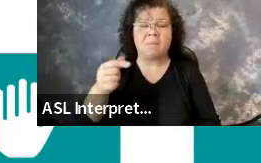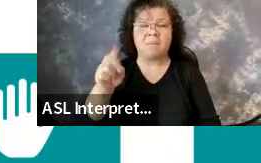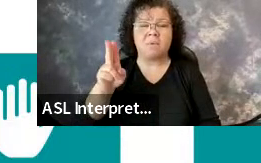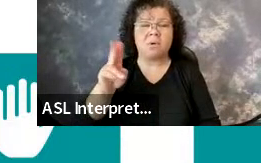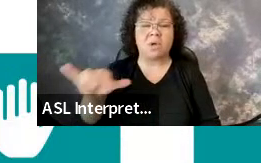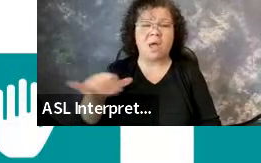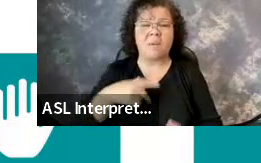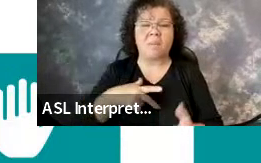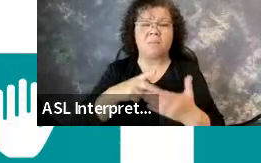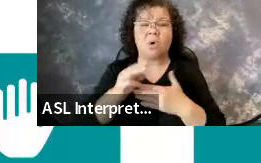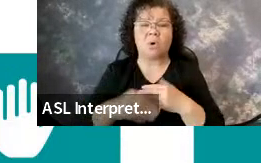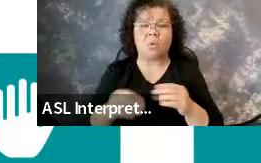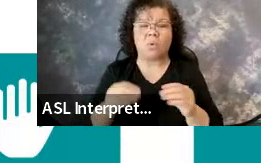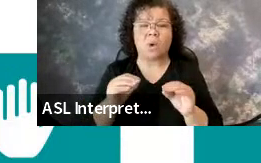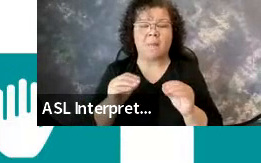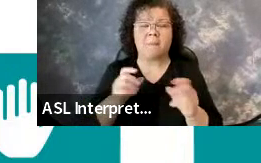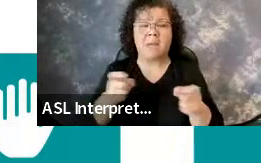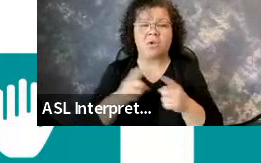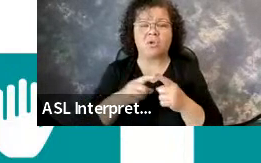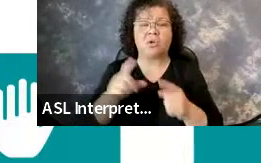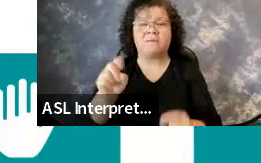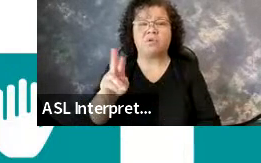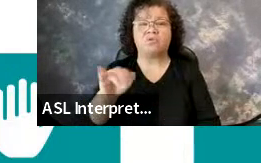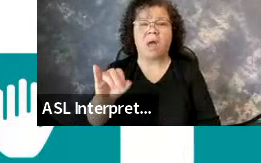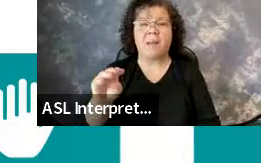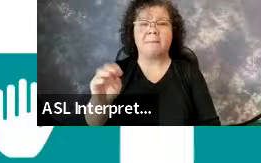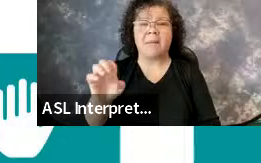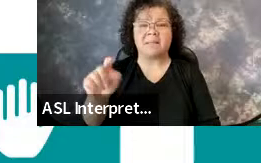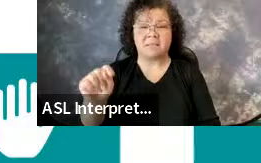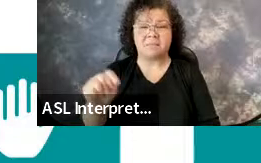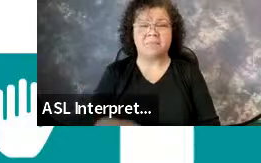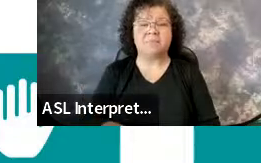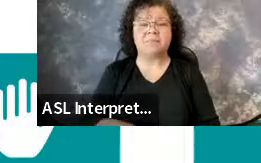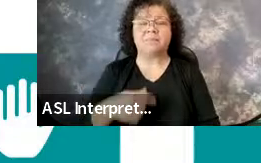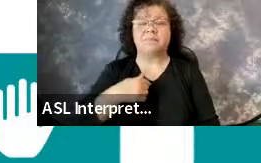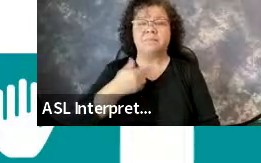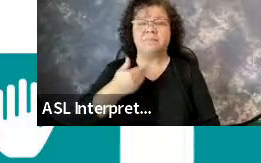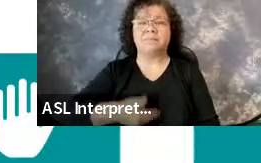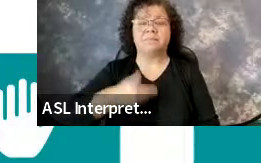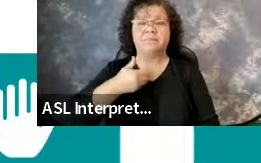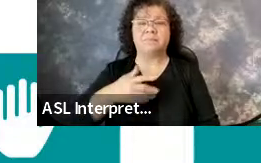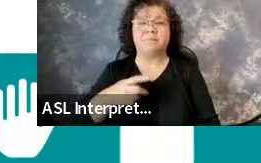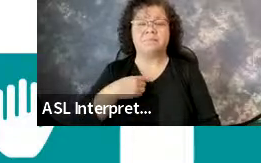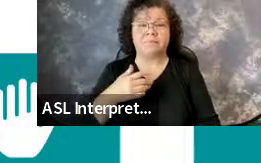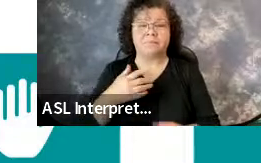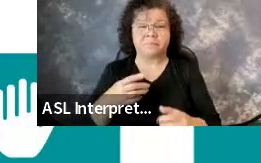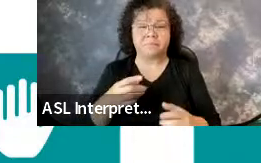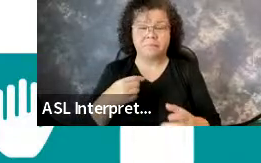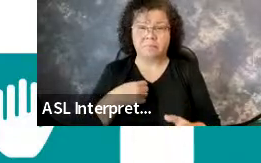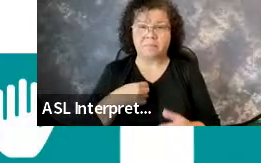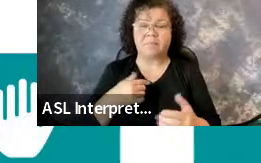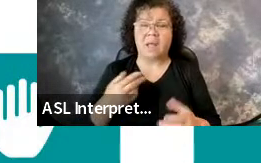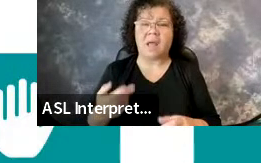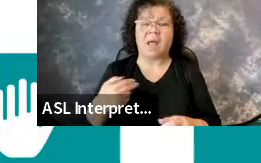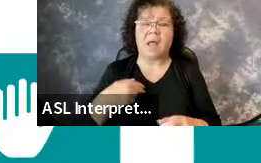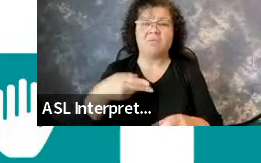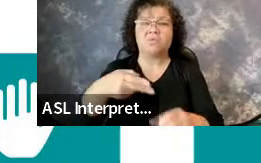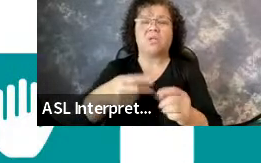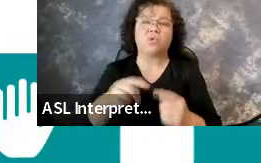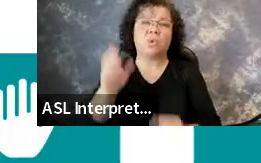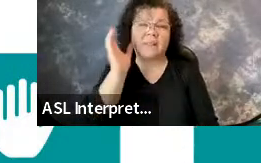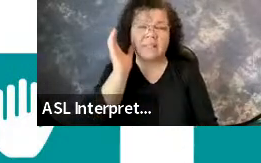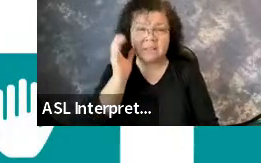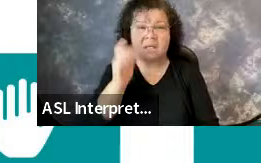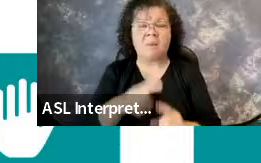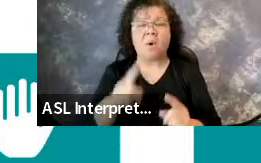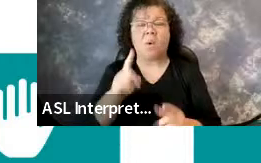program manager for Transit-Oriented Development at TriMet. And I'm new to listening into this group, but what